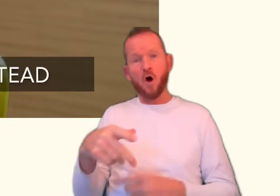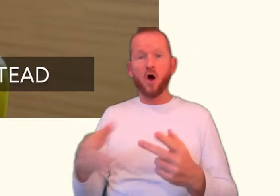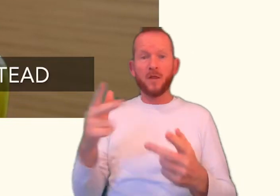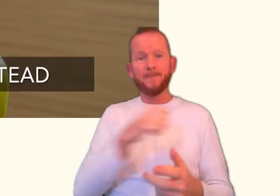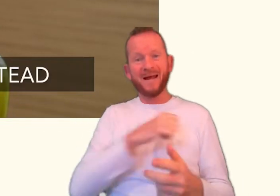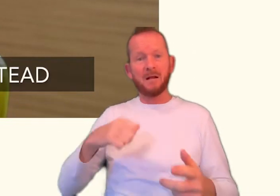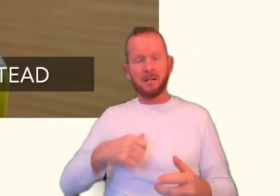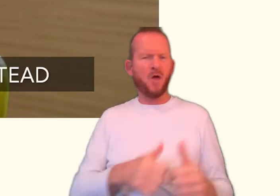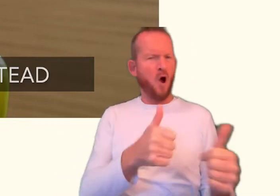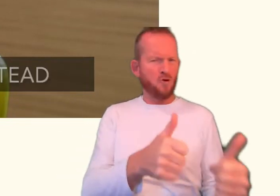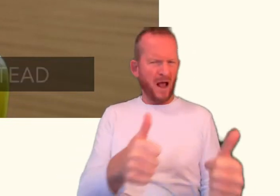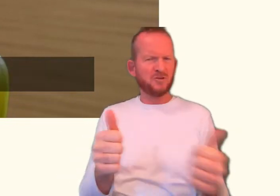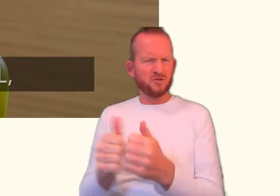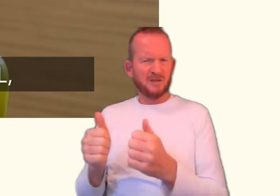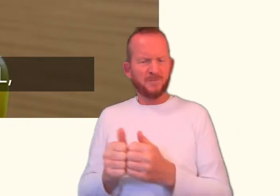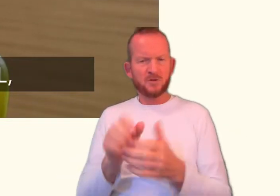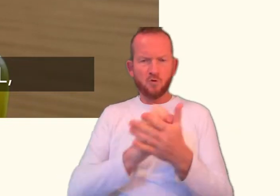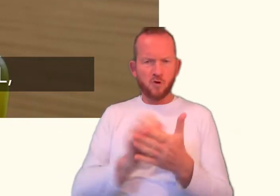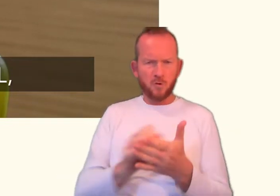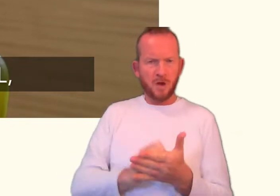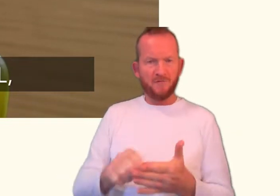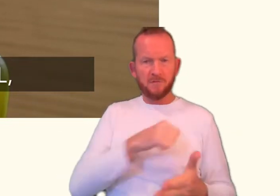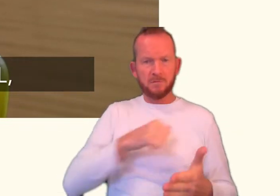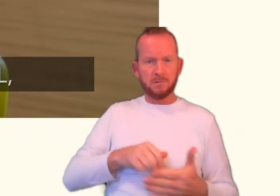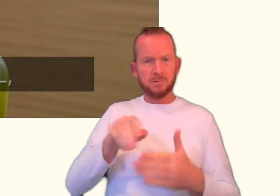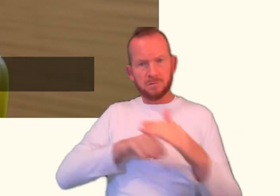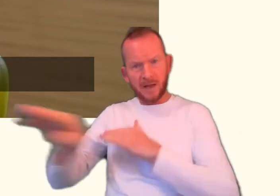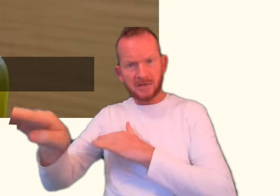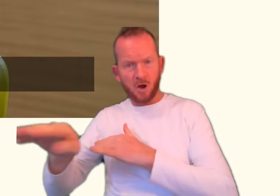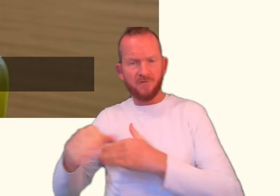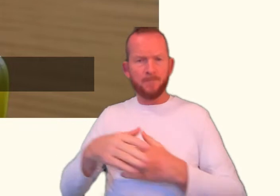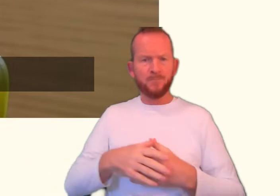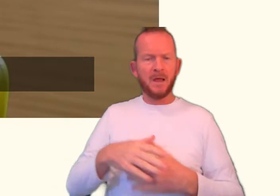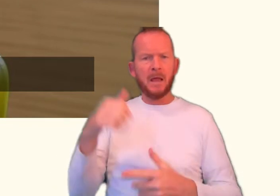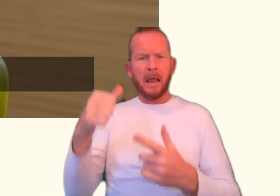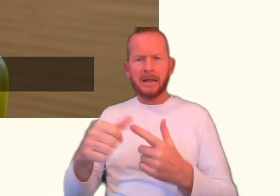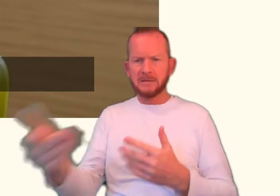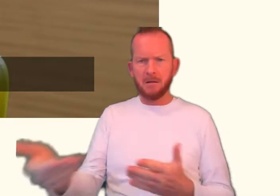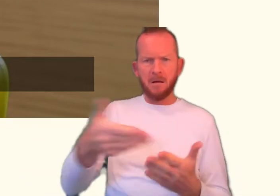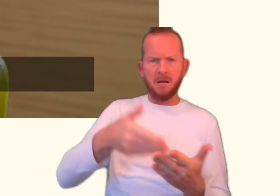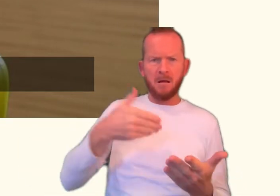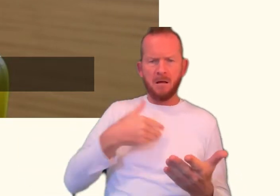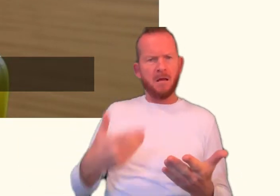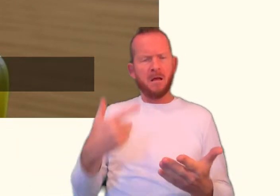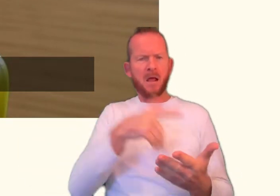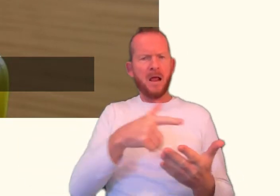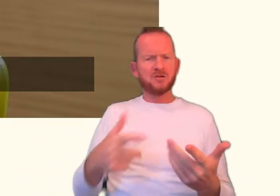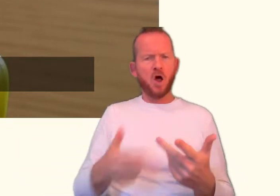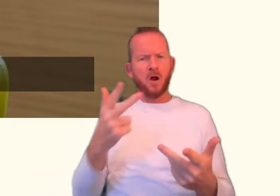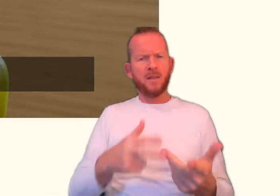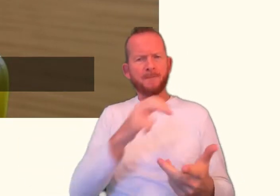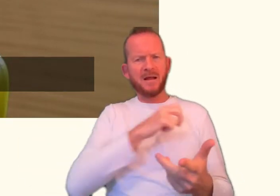So we wrote off and sent it. And then instead of a letter coming saying, yes, he's another medical, they said, you're fit to